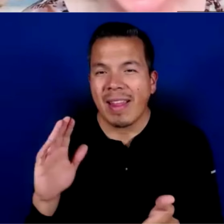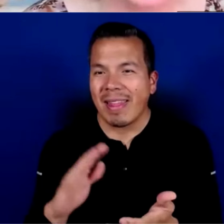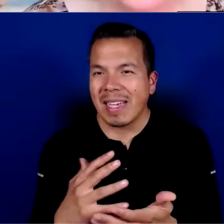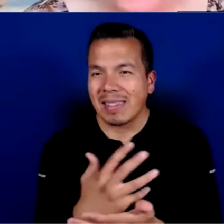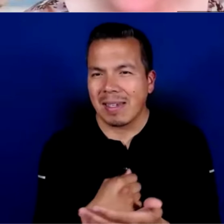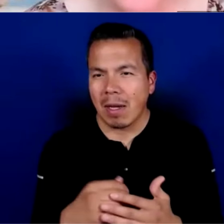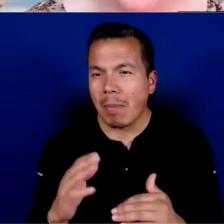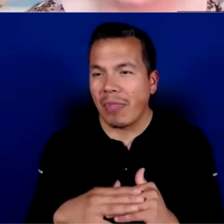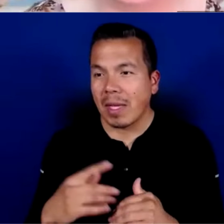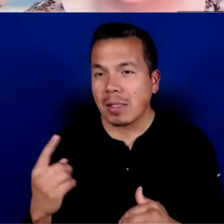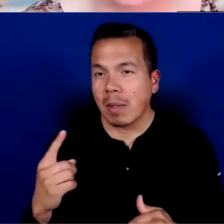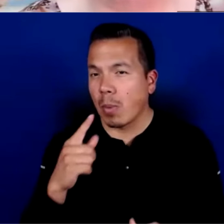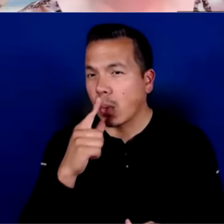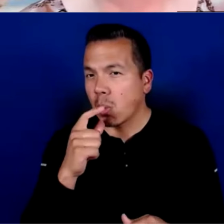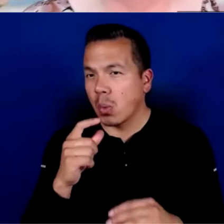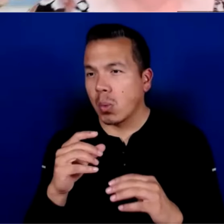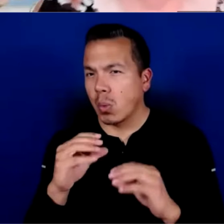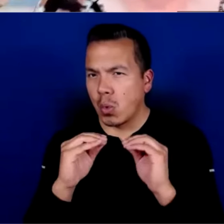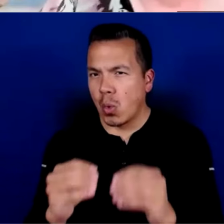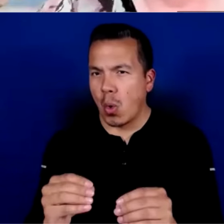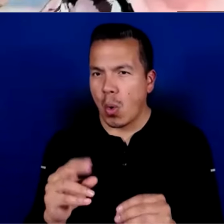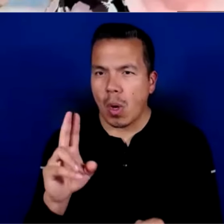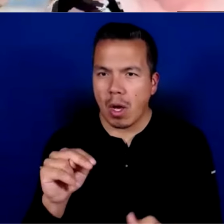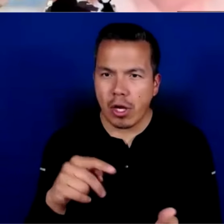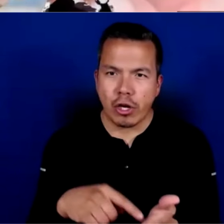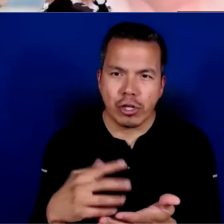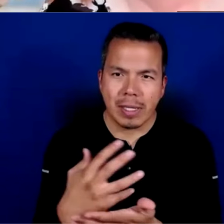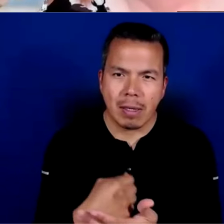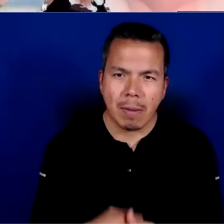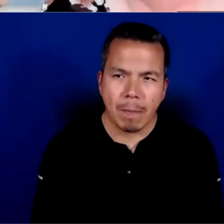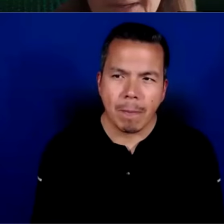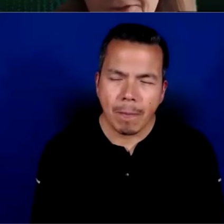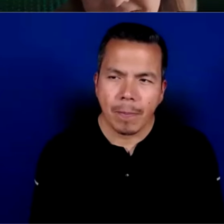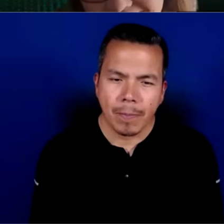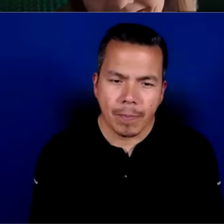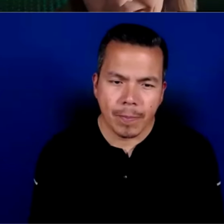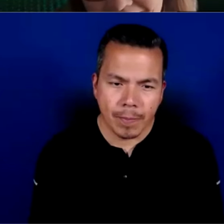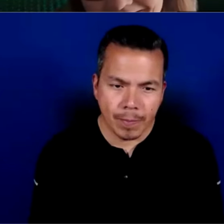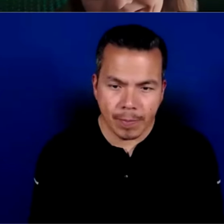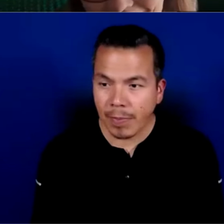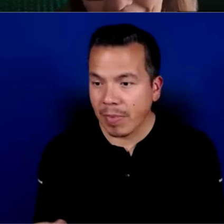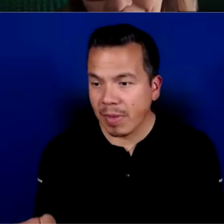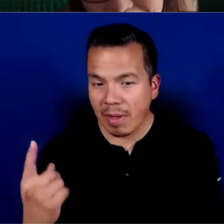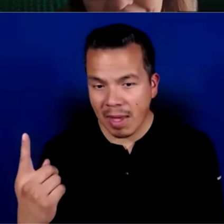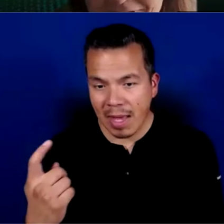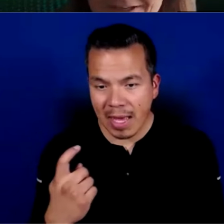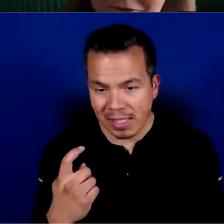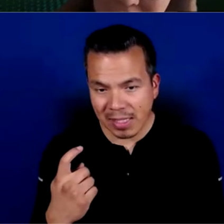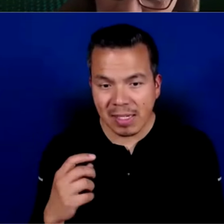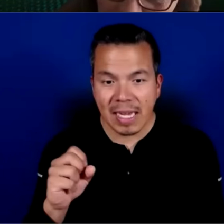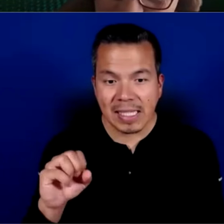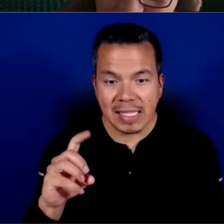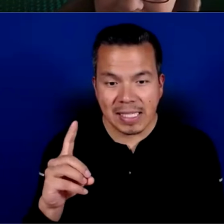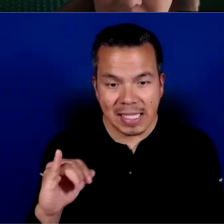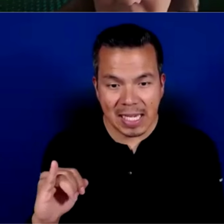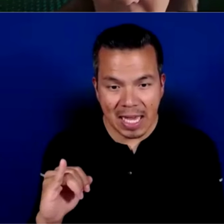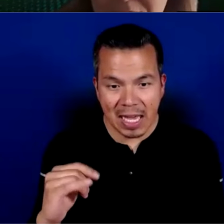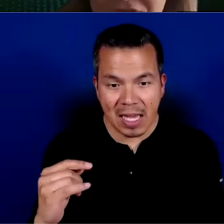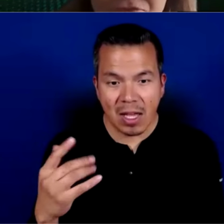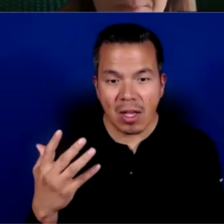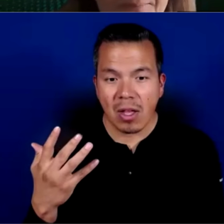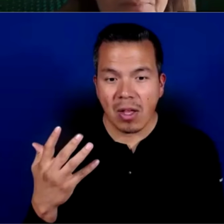than somebody who has no unearned income. Somebody here is asking an SSDI question, and I know that was